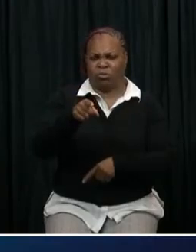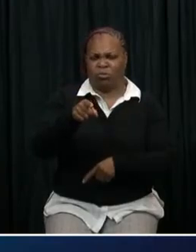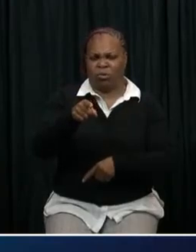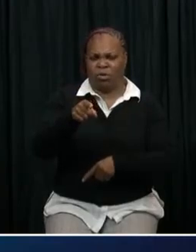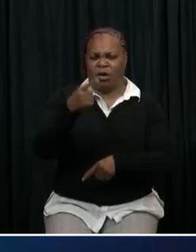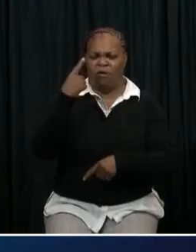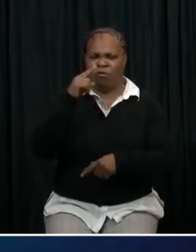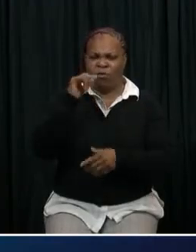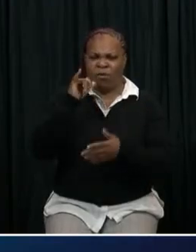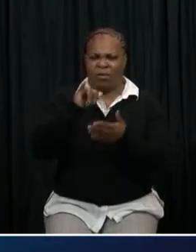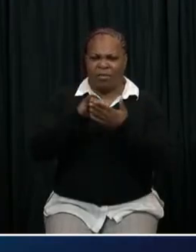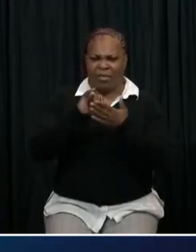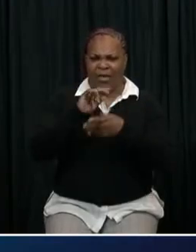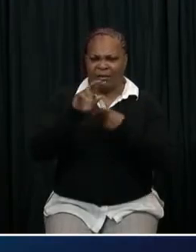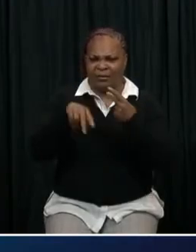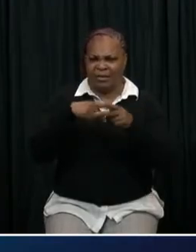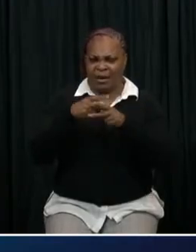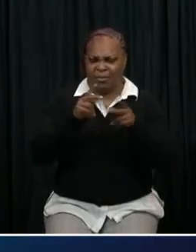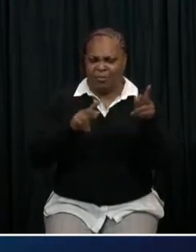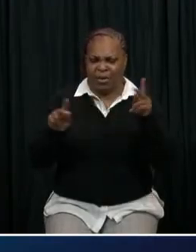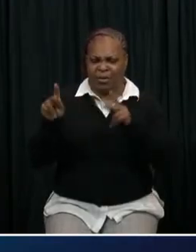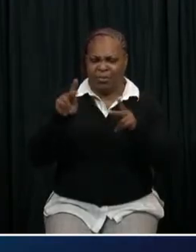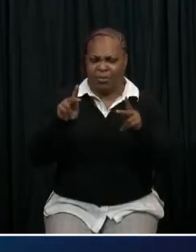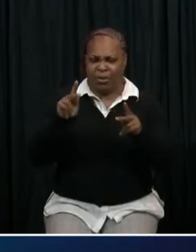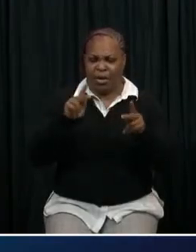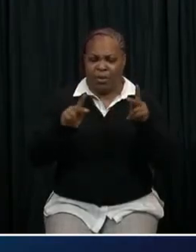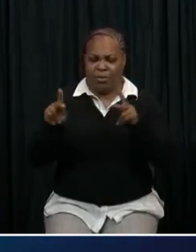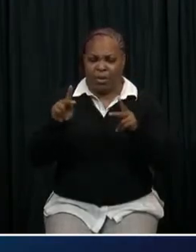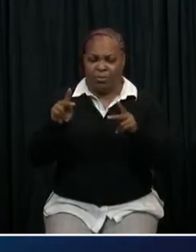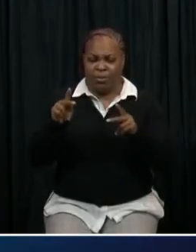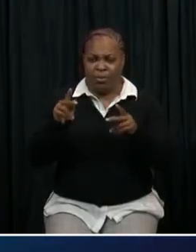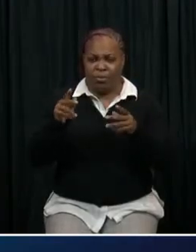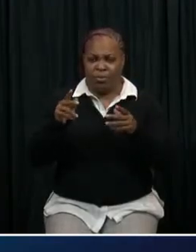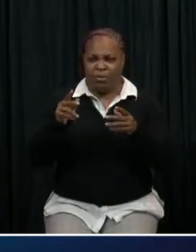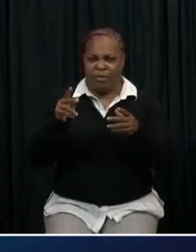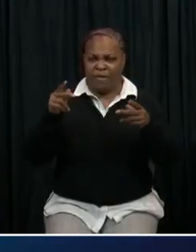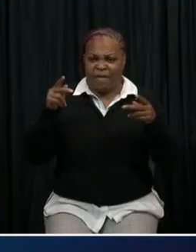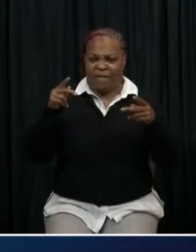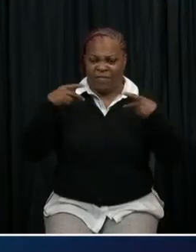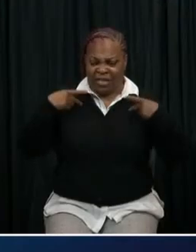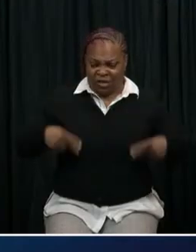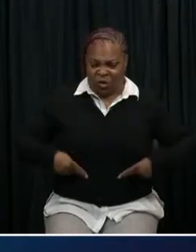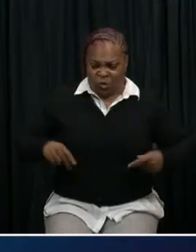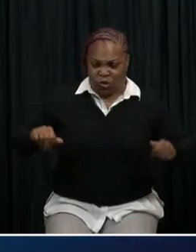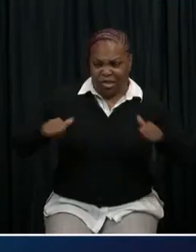those kind of people, not only people that are